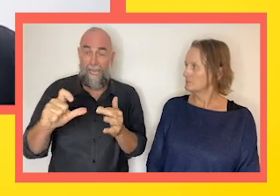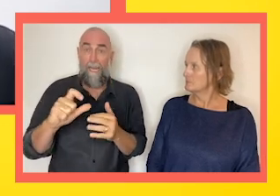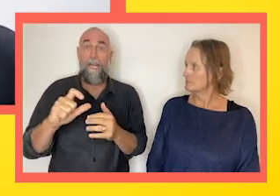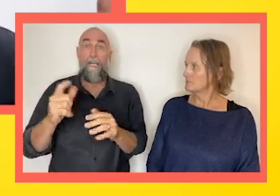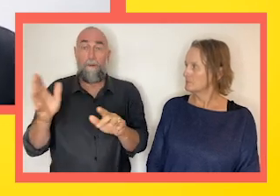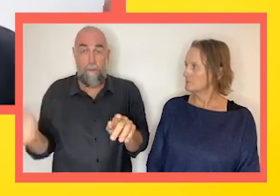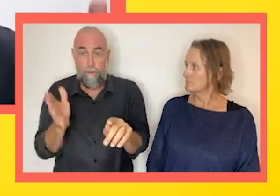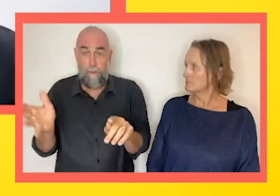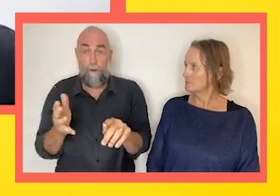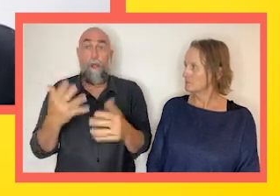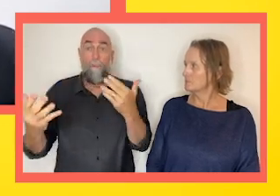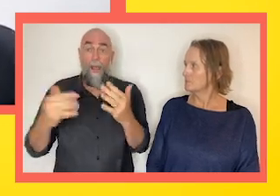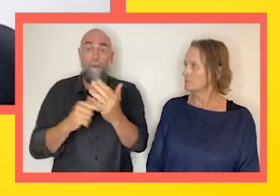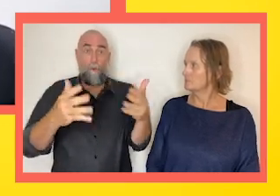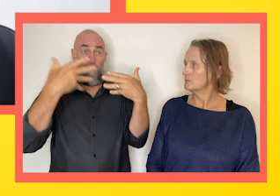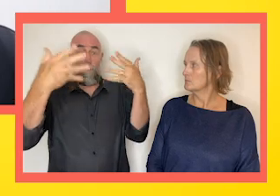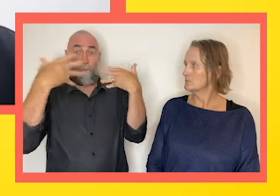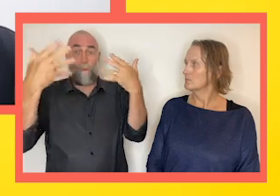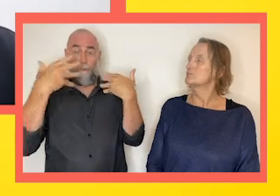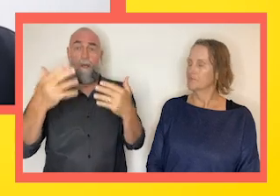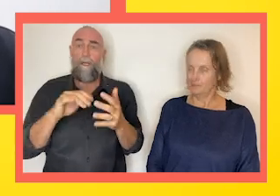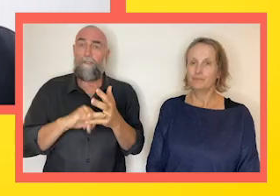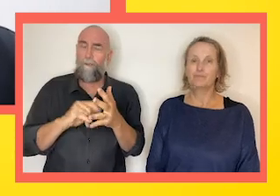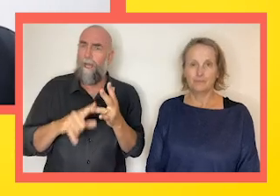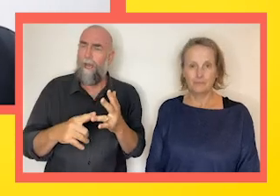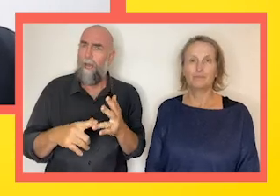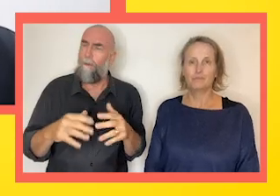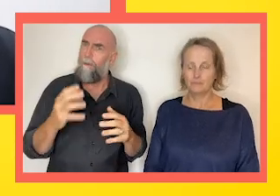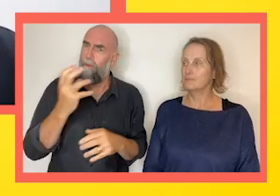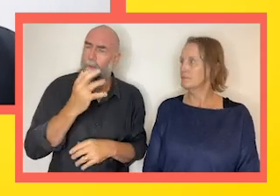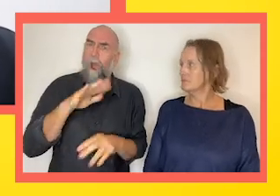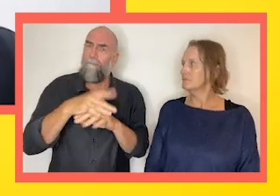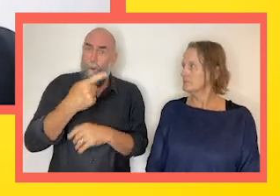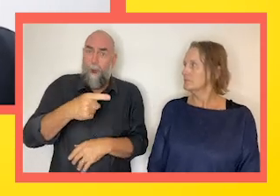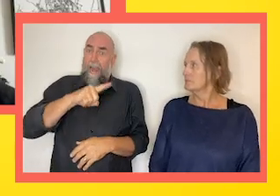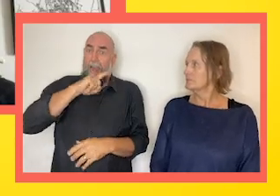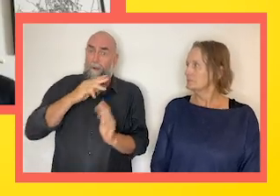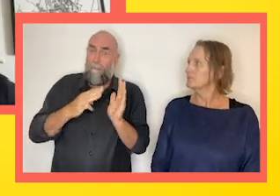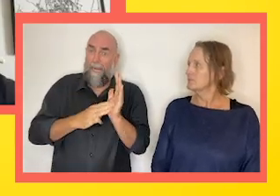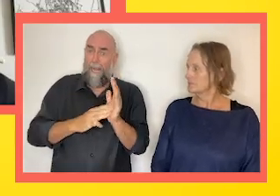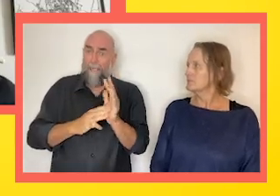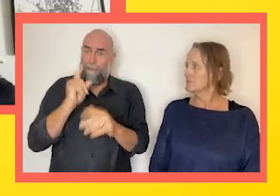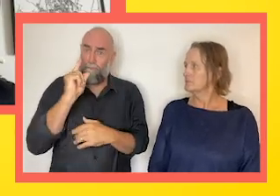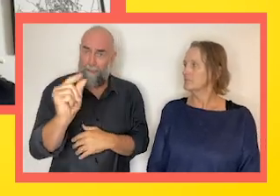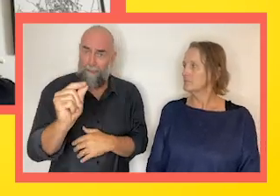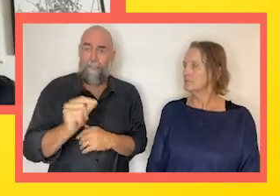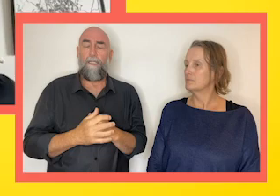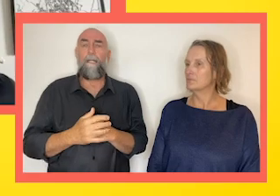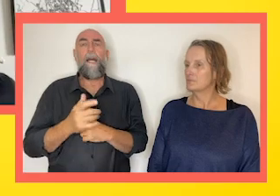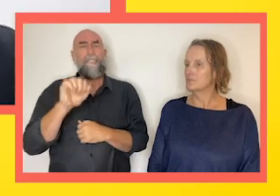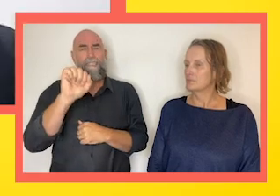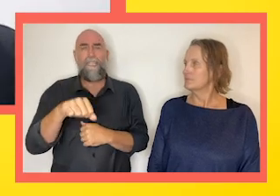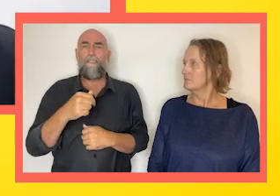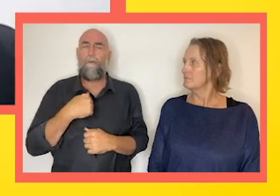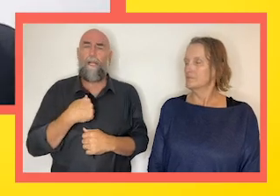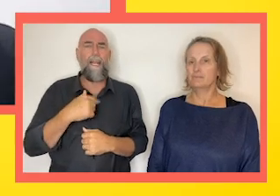per second headwind. That is massive when it comes to that 100 meter performance. Oh, we love it when you get in